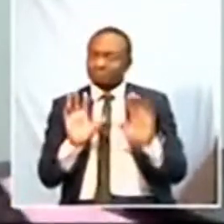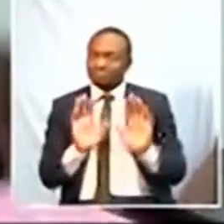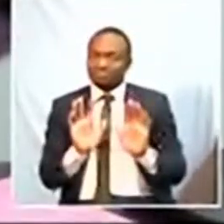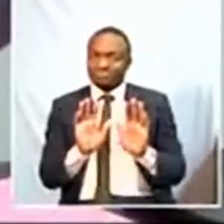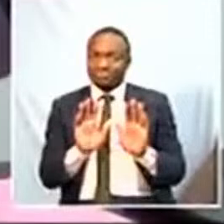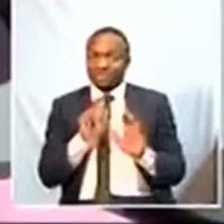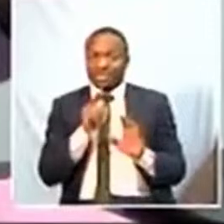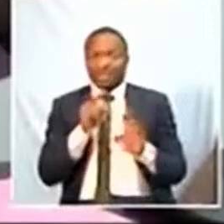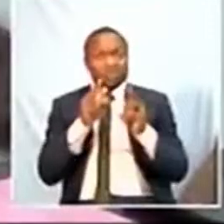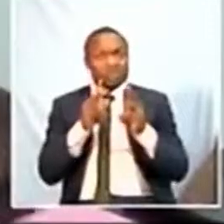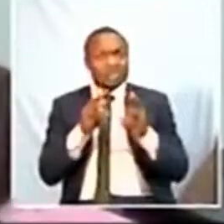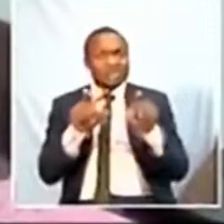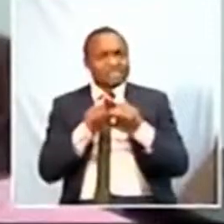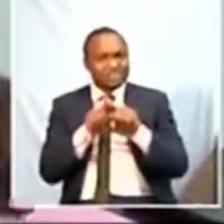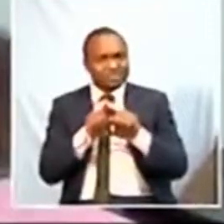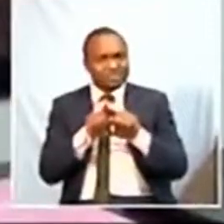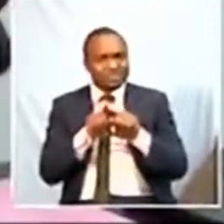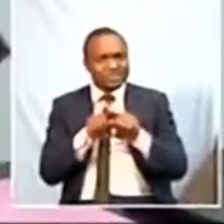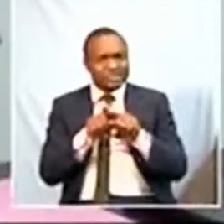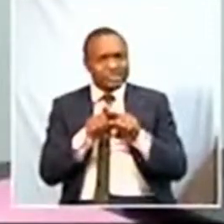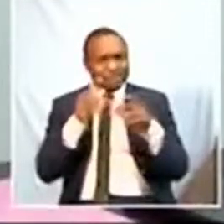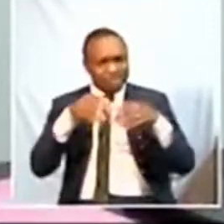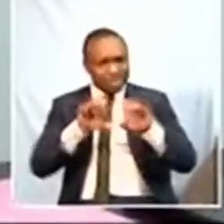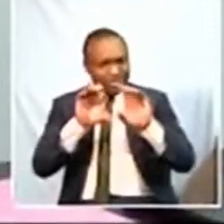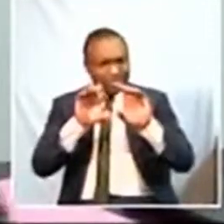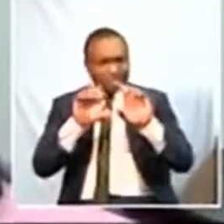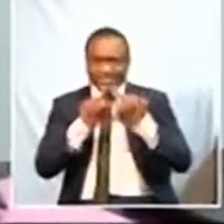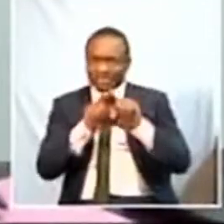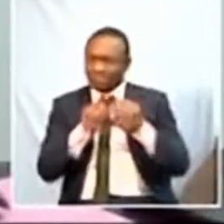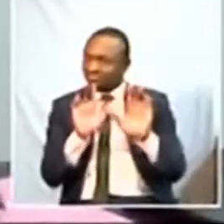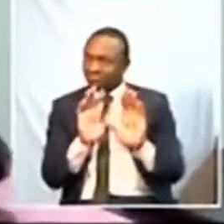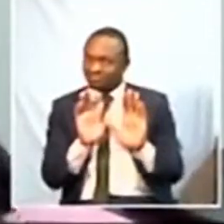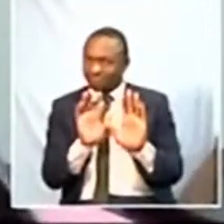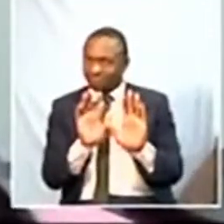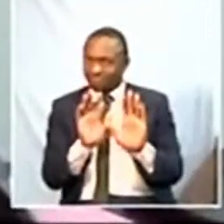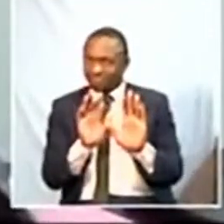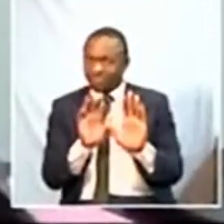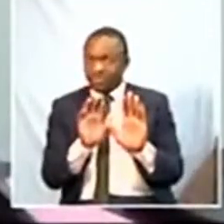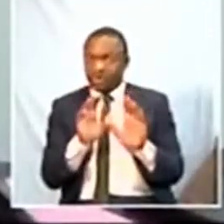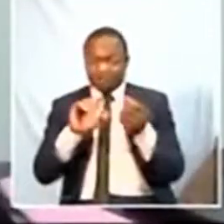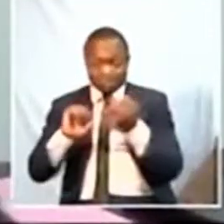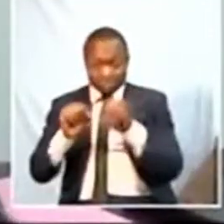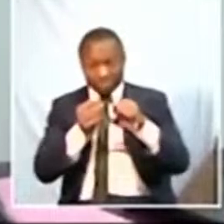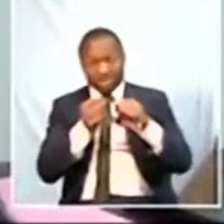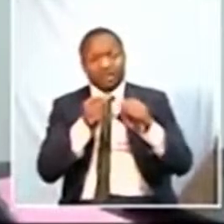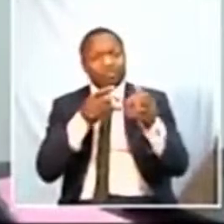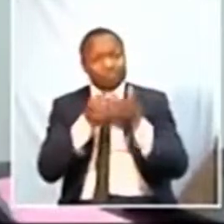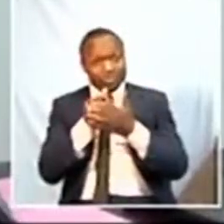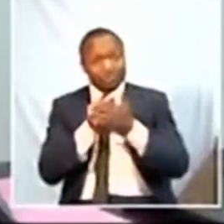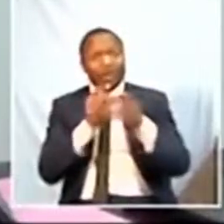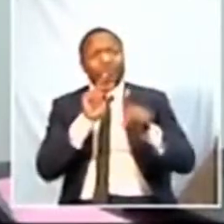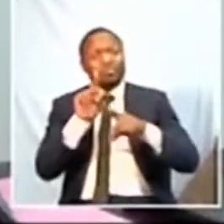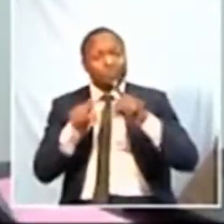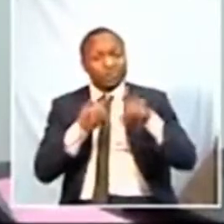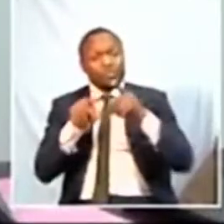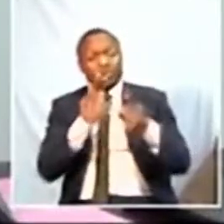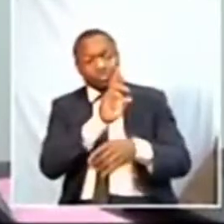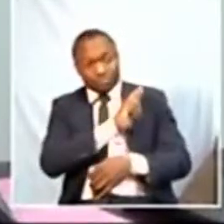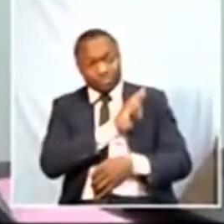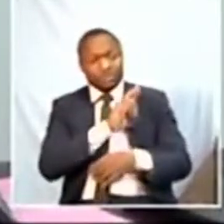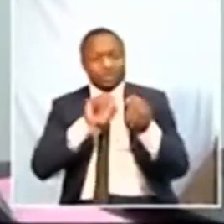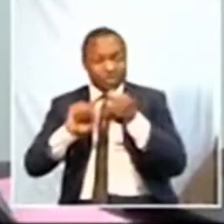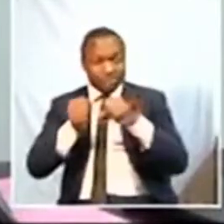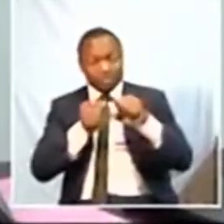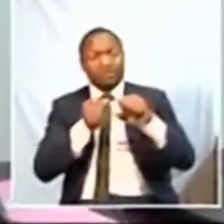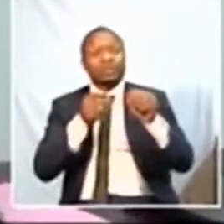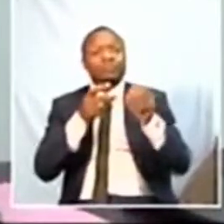That's the way it was, that's the way it is, and it shall continue to be like that. No, we shall protect the resources of the people of Rufunsa. We shall protect